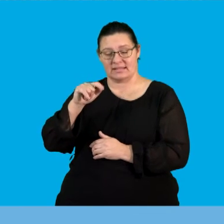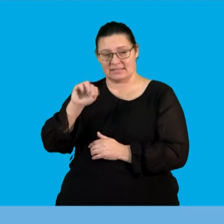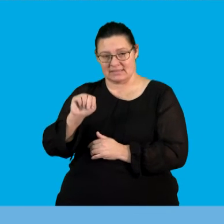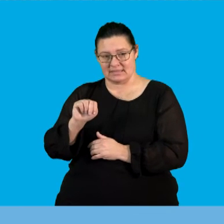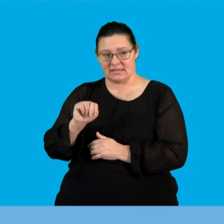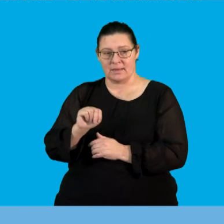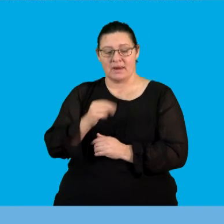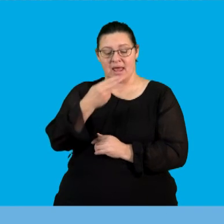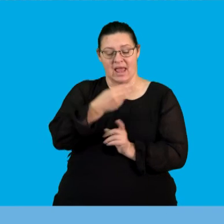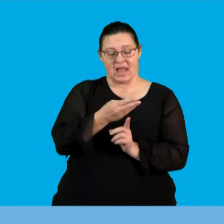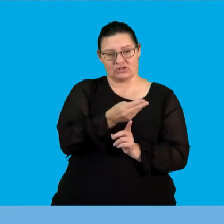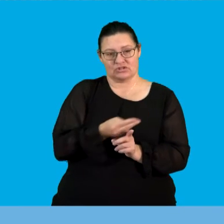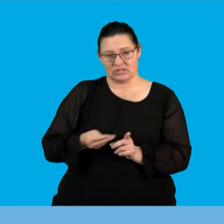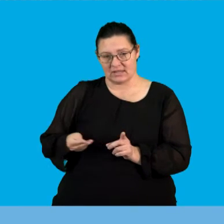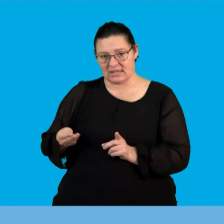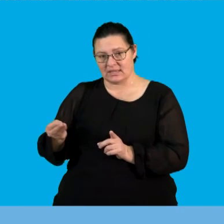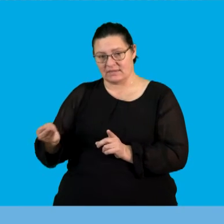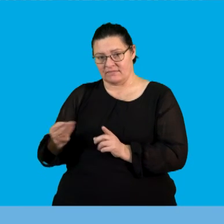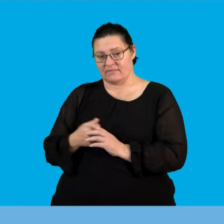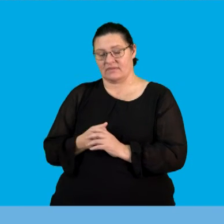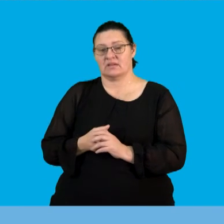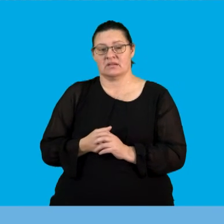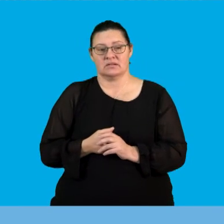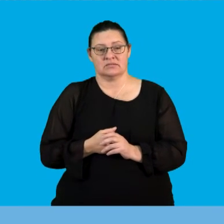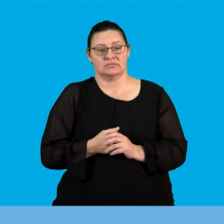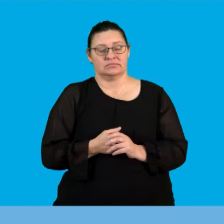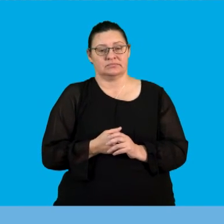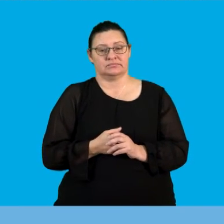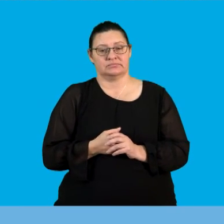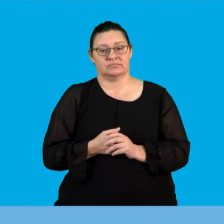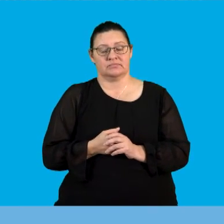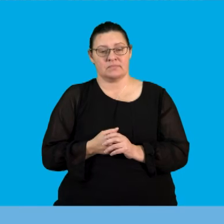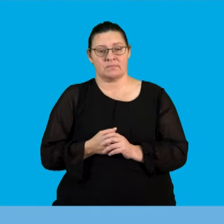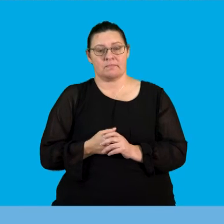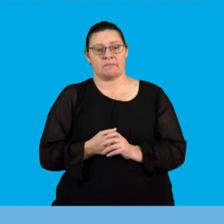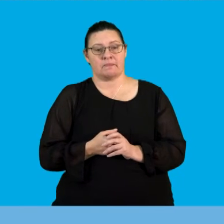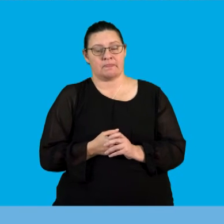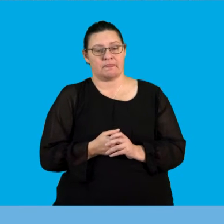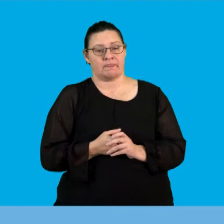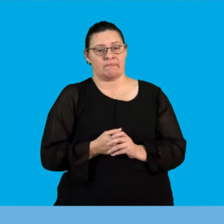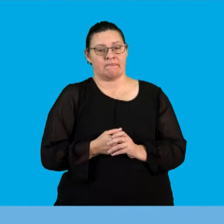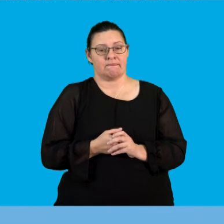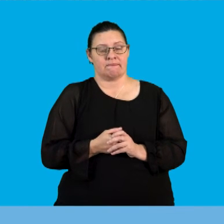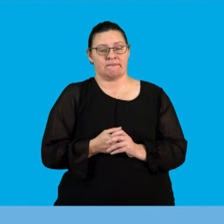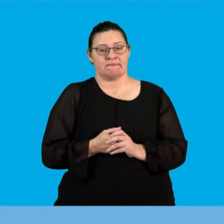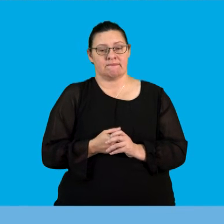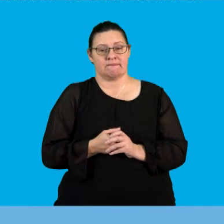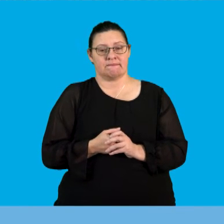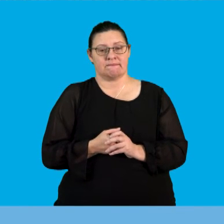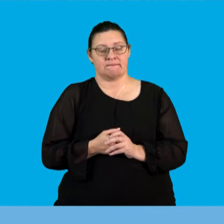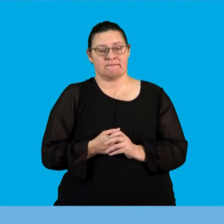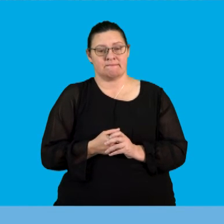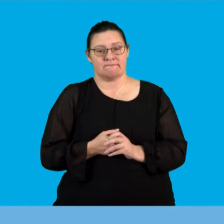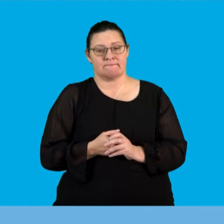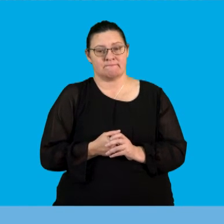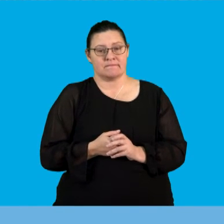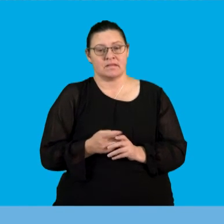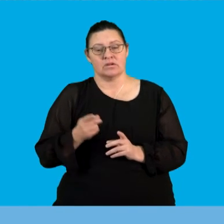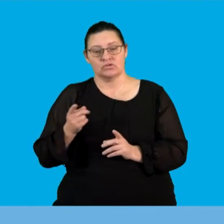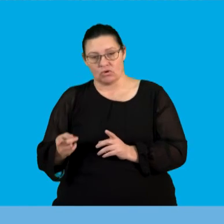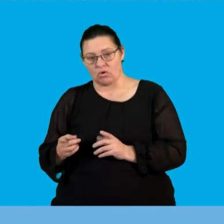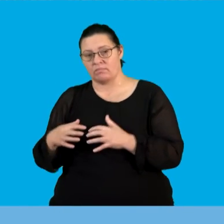the ethanoate, because we do know that ethanoic acid, that's now a combination, or that's now a reaction between hydrogen, carbon,